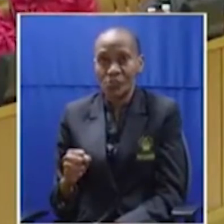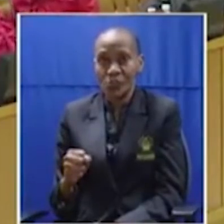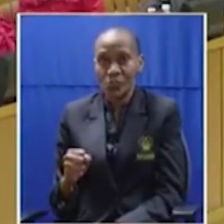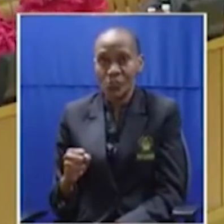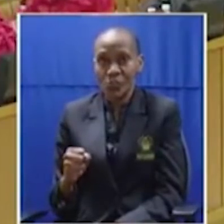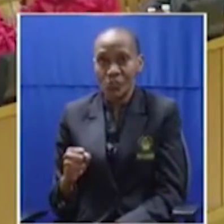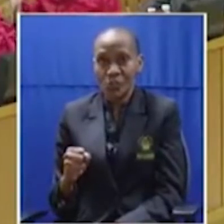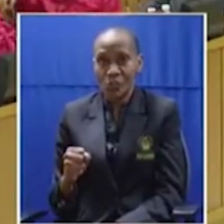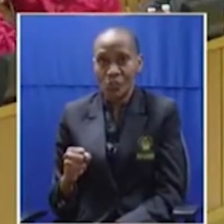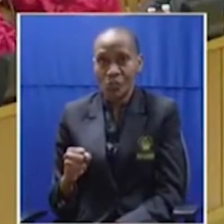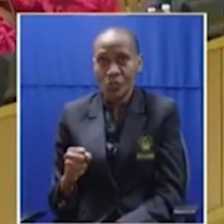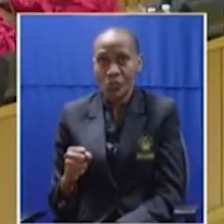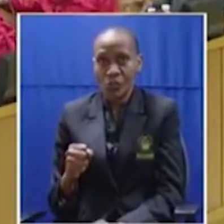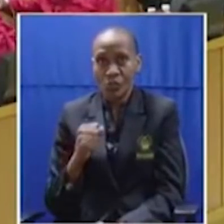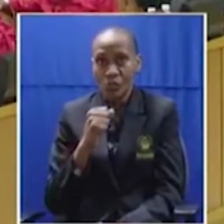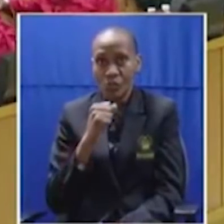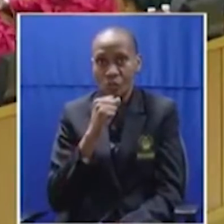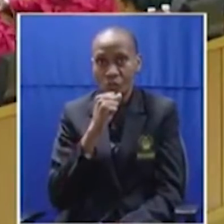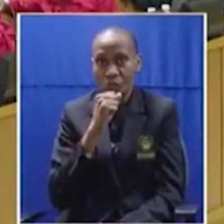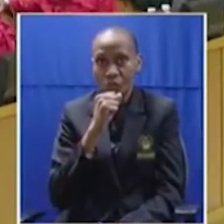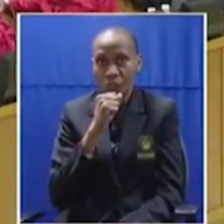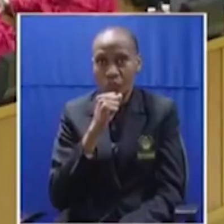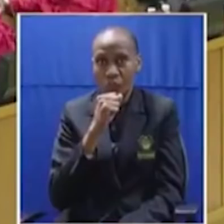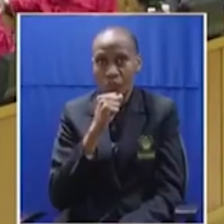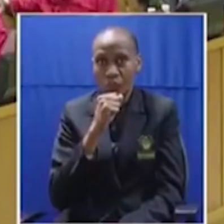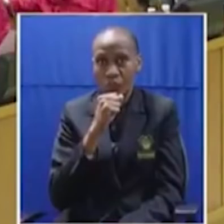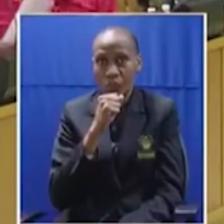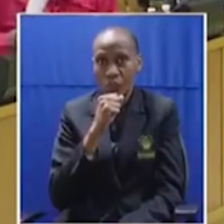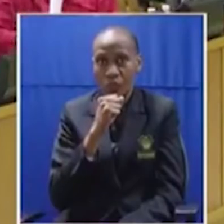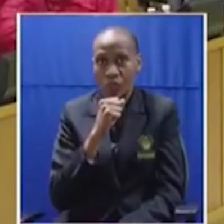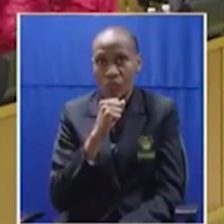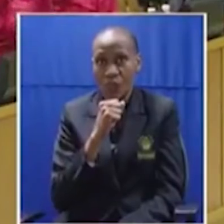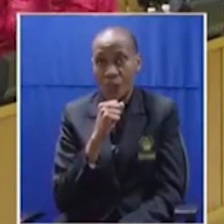Honourable Tlouamma. Honourable Paulsen.